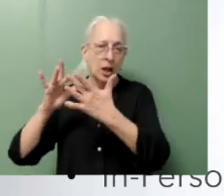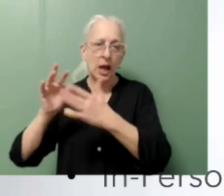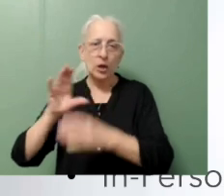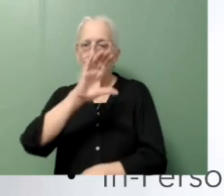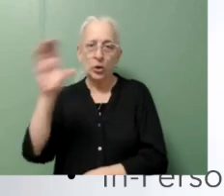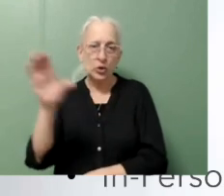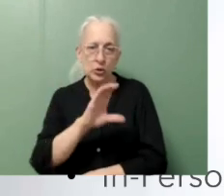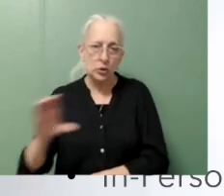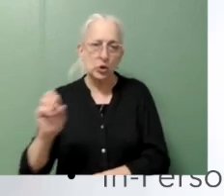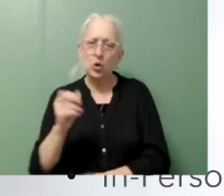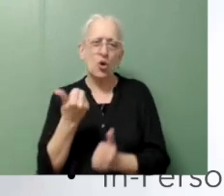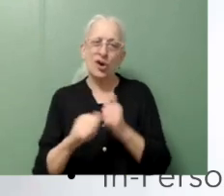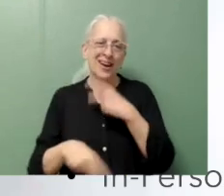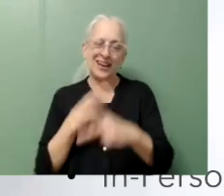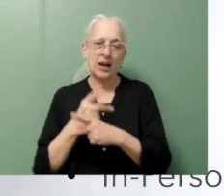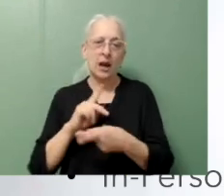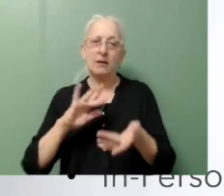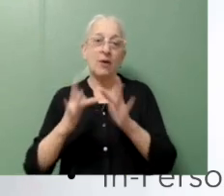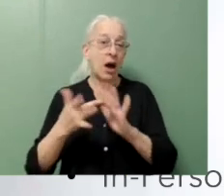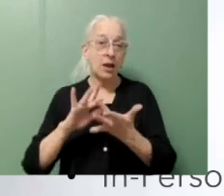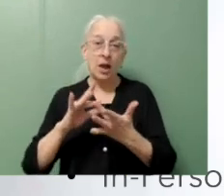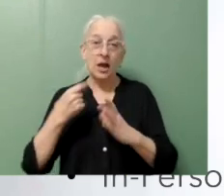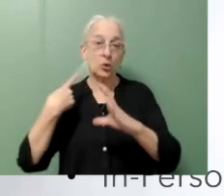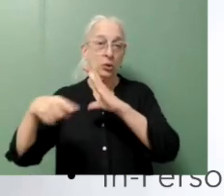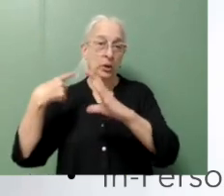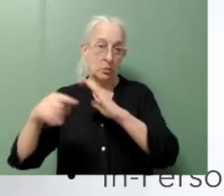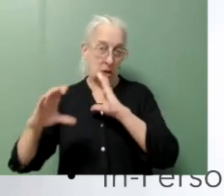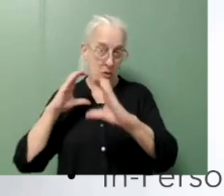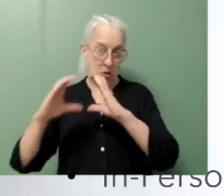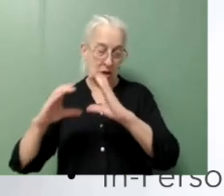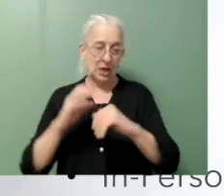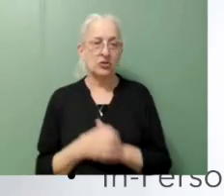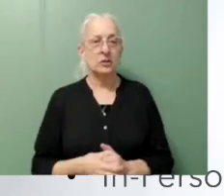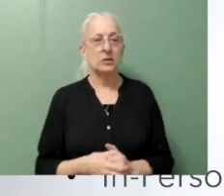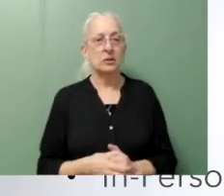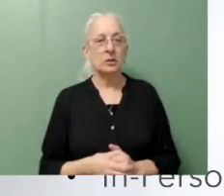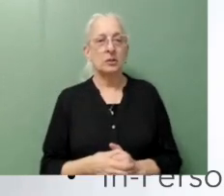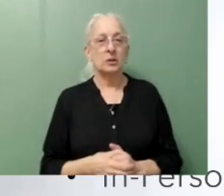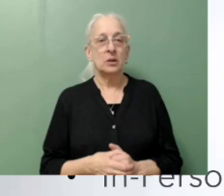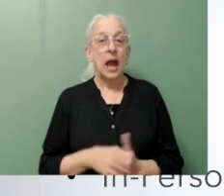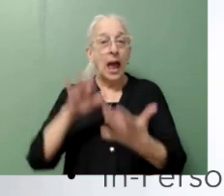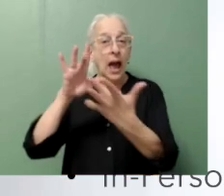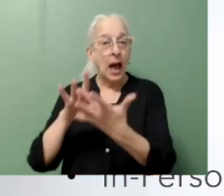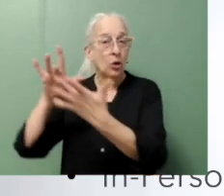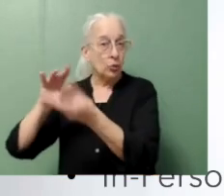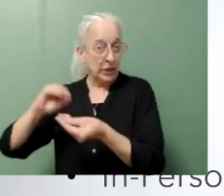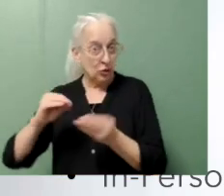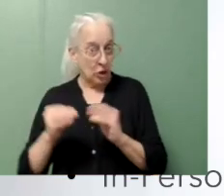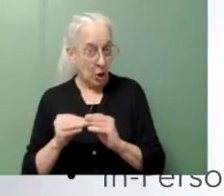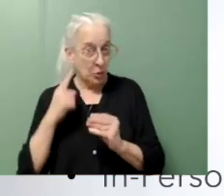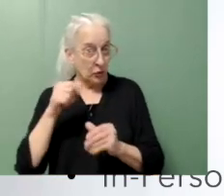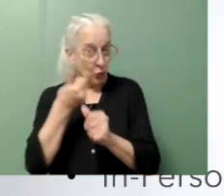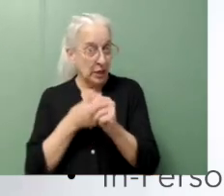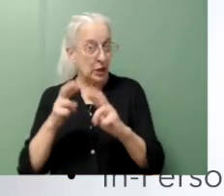of online email communication. In regards to outreach numbers by region,